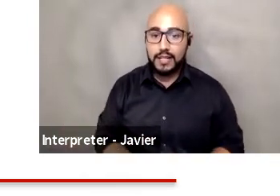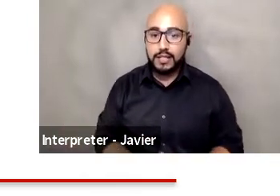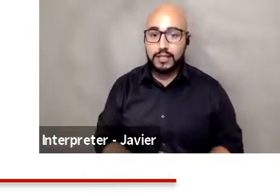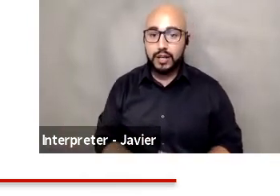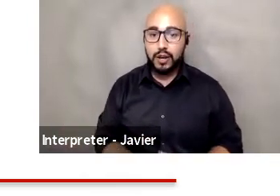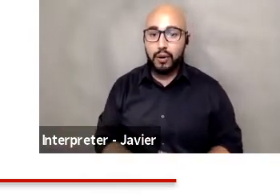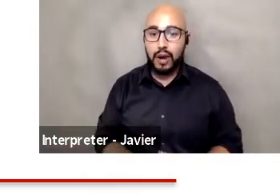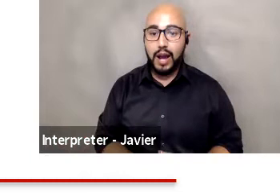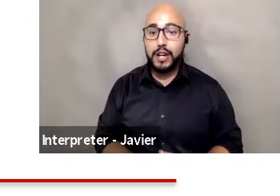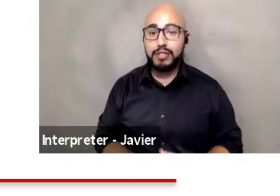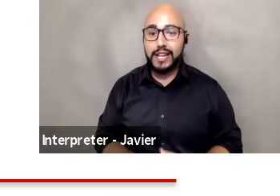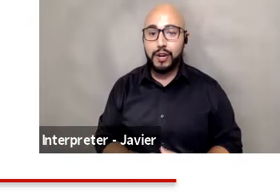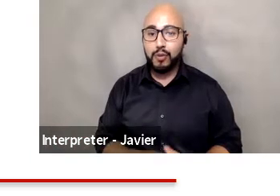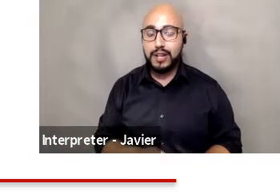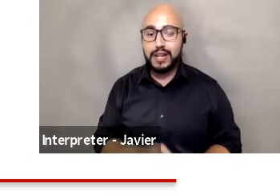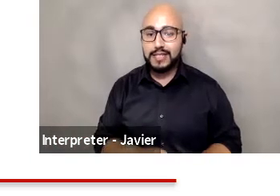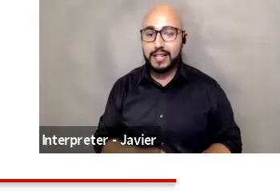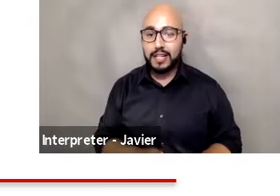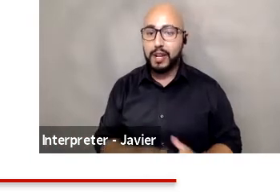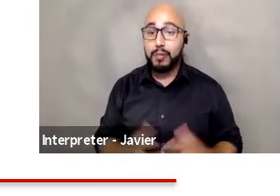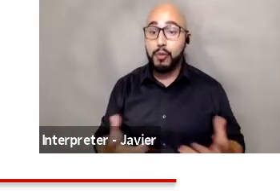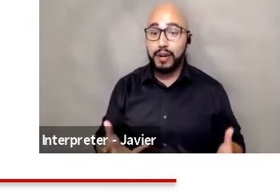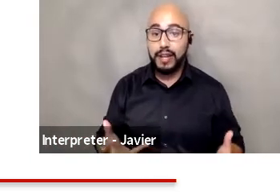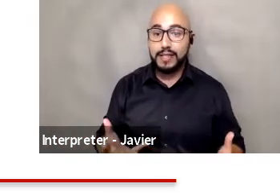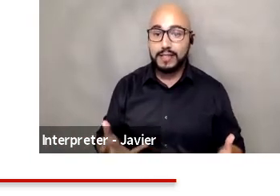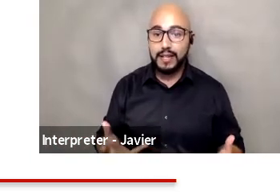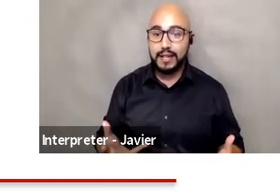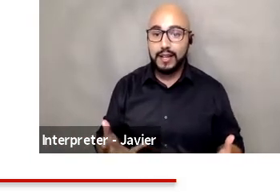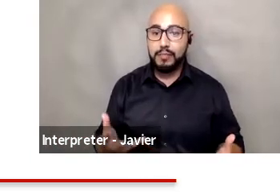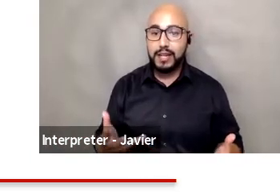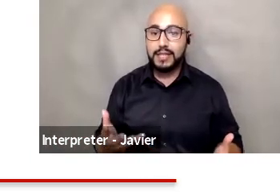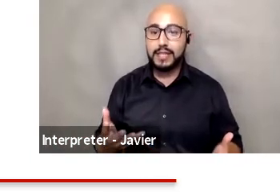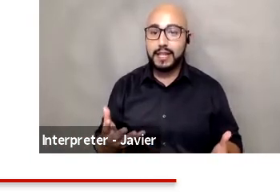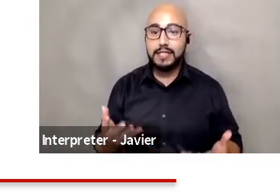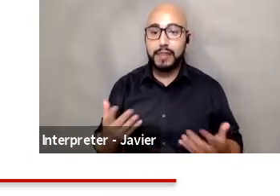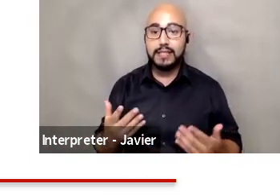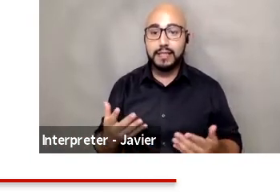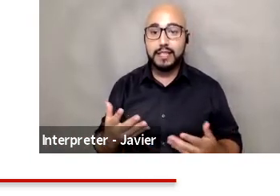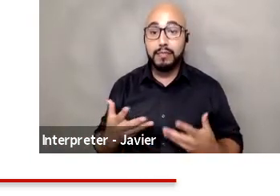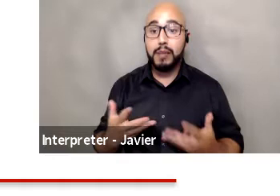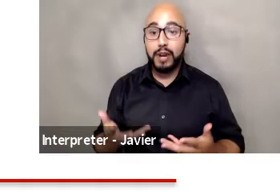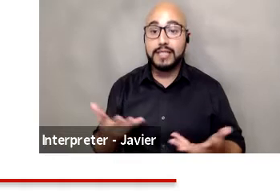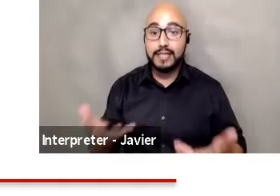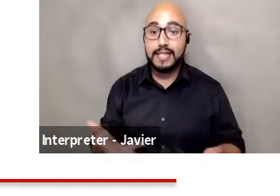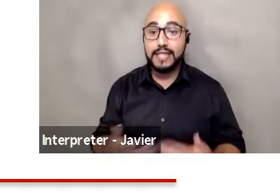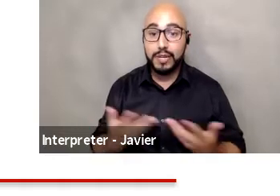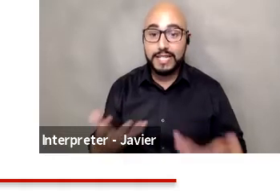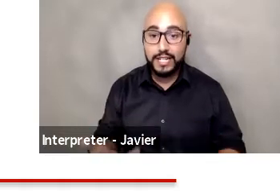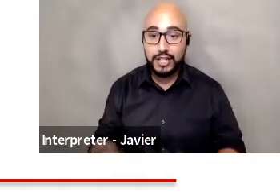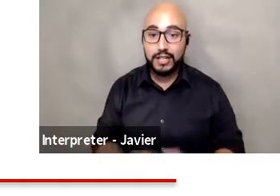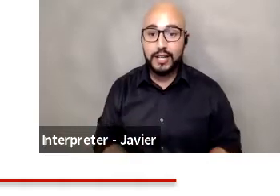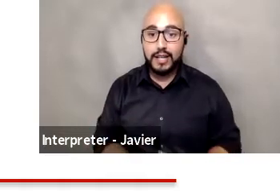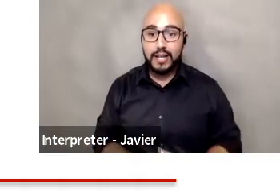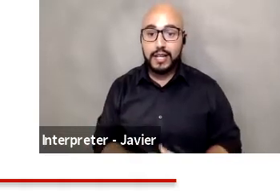signs. So a note taker wouldn't necessarily be appropriate in this setting because it is basically memorizing the signs that